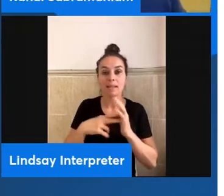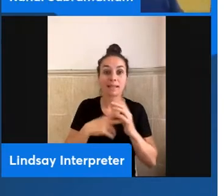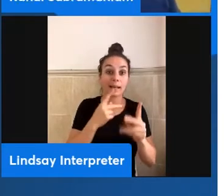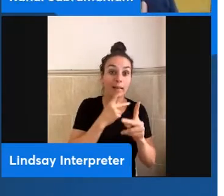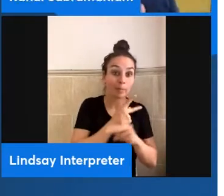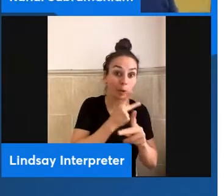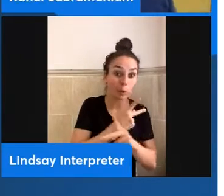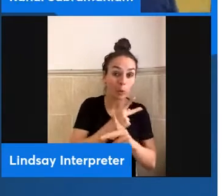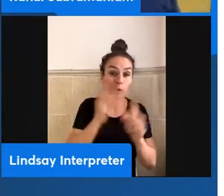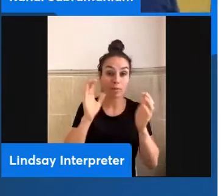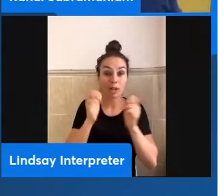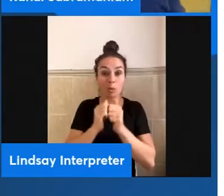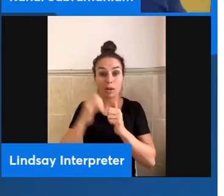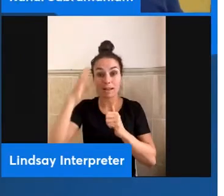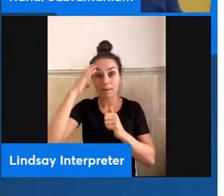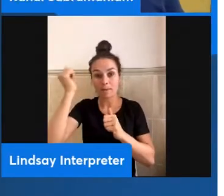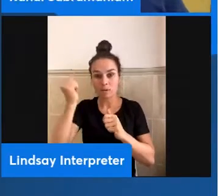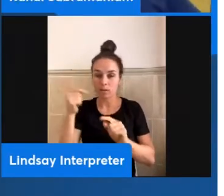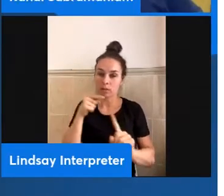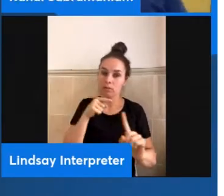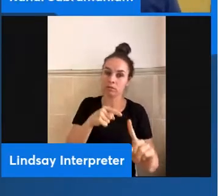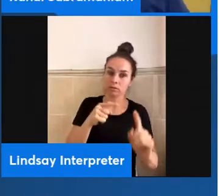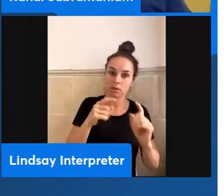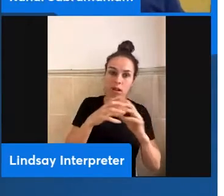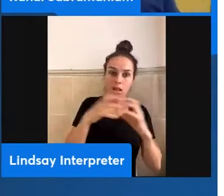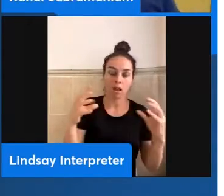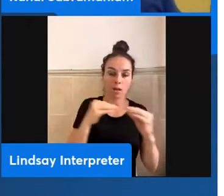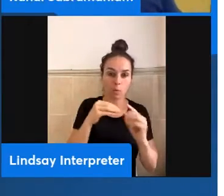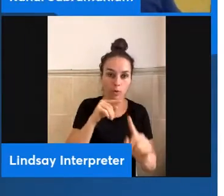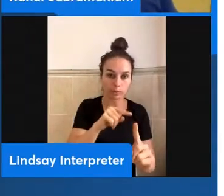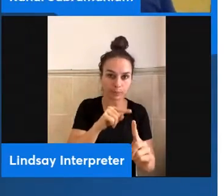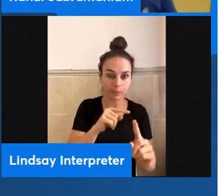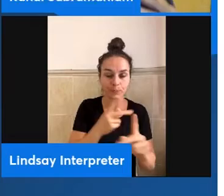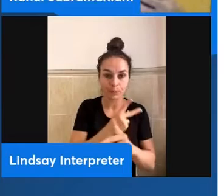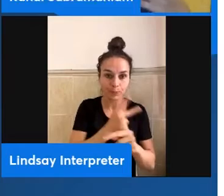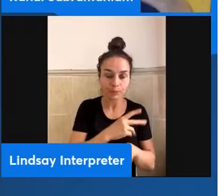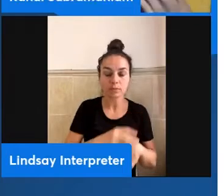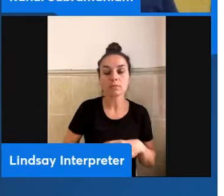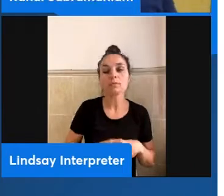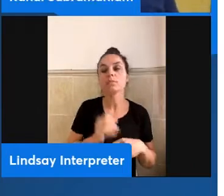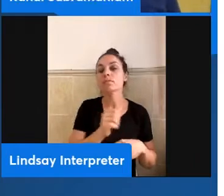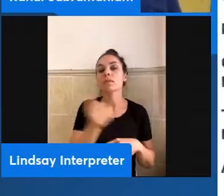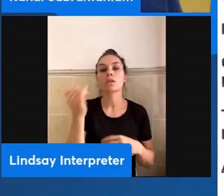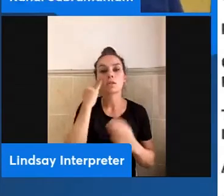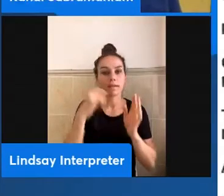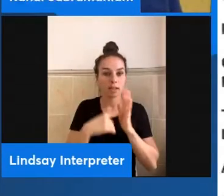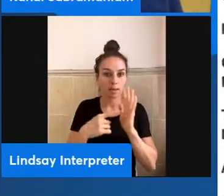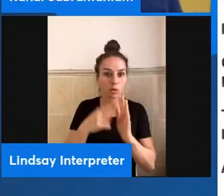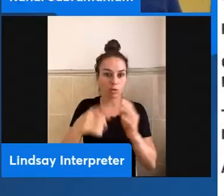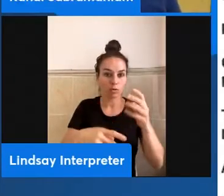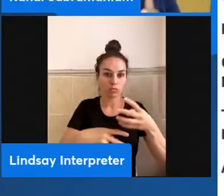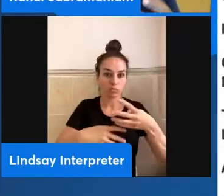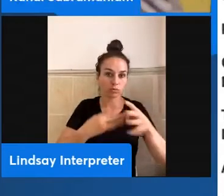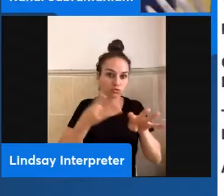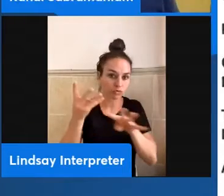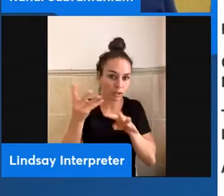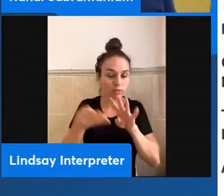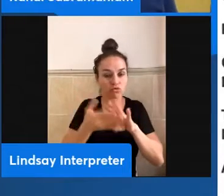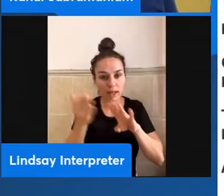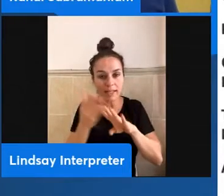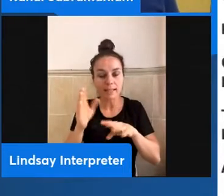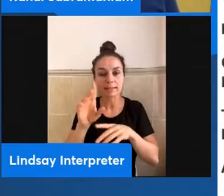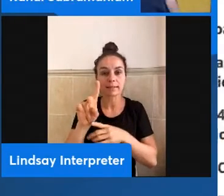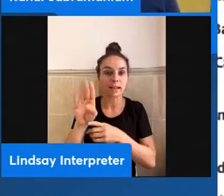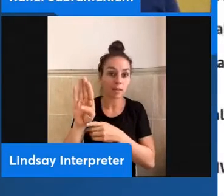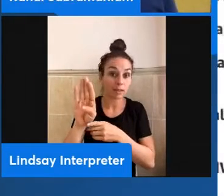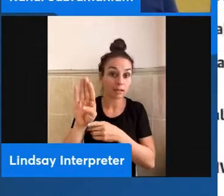is significantly higher. Then you have other workloads where, let's say you were trying to run a database, right? When you're trying to run a